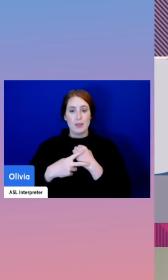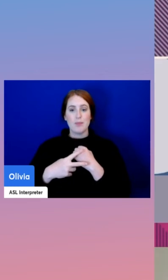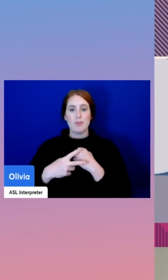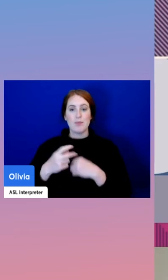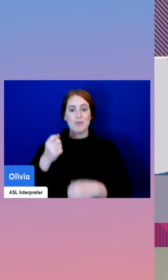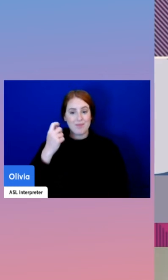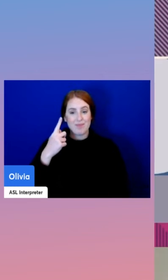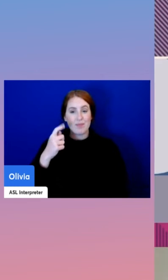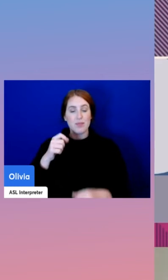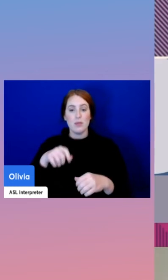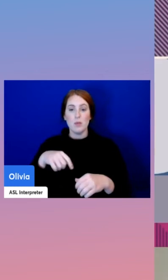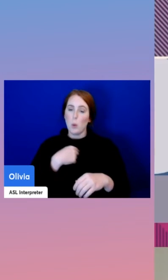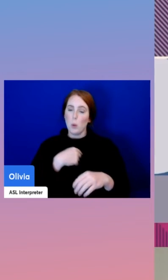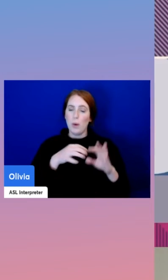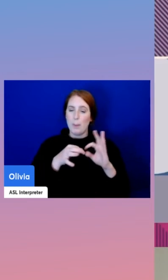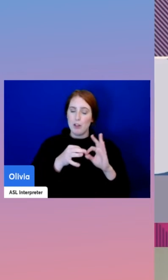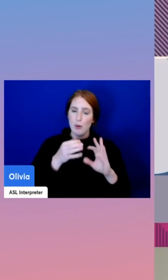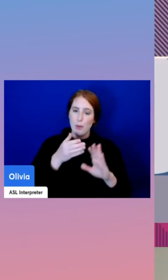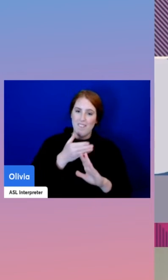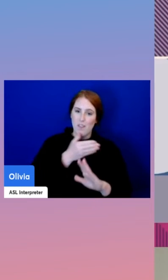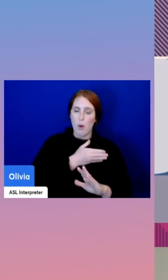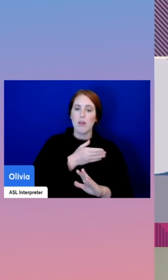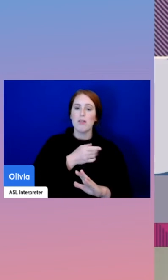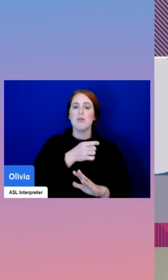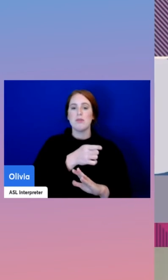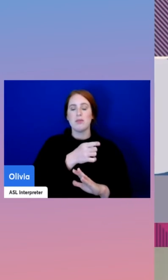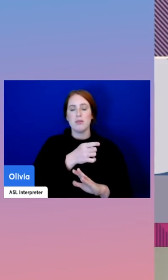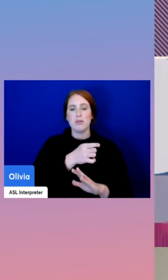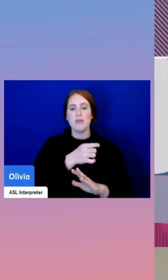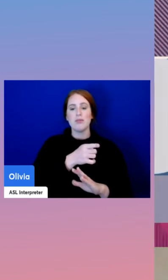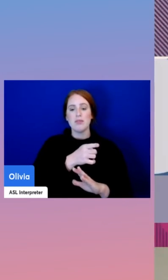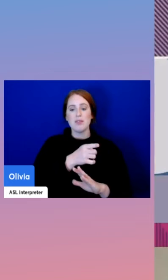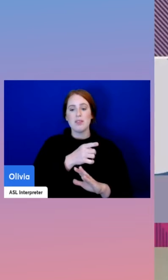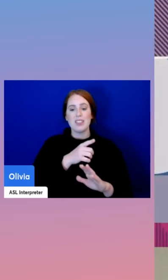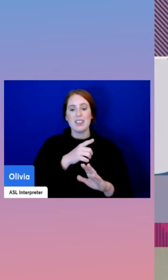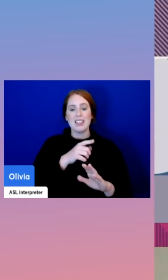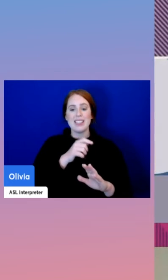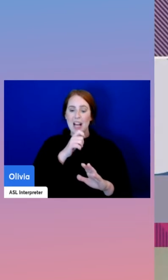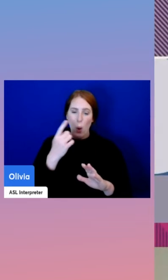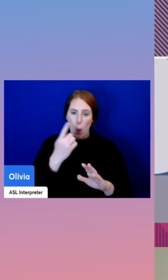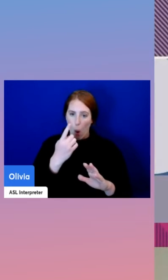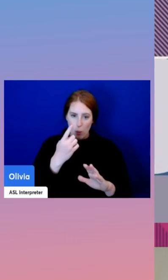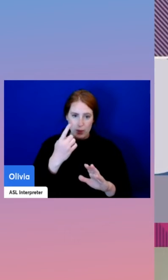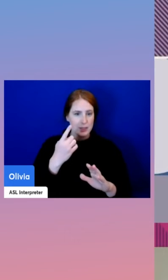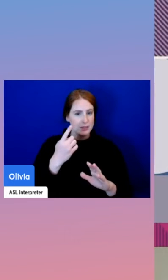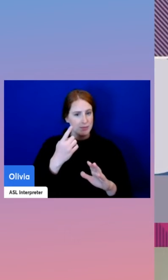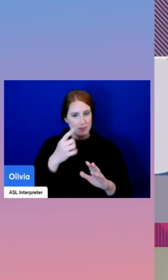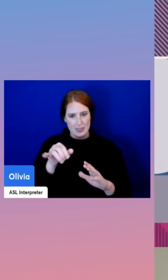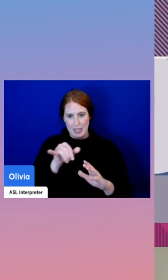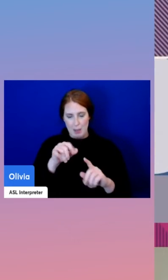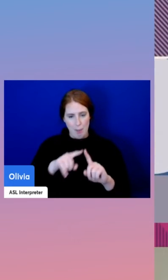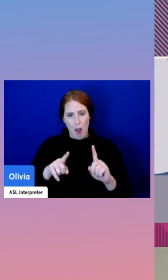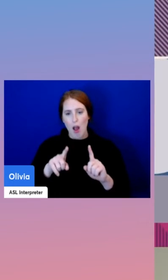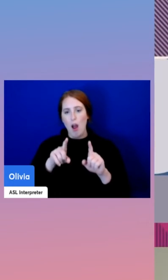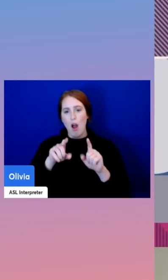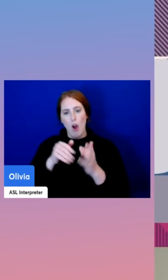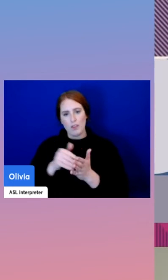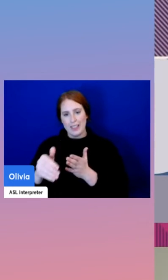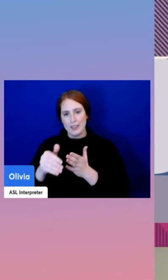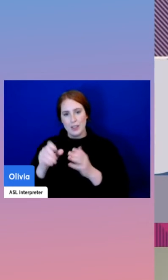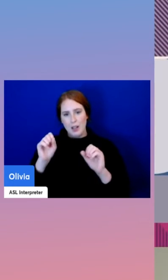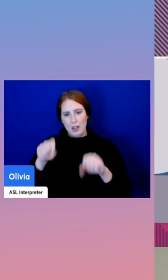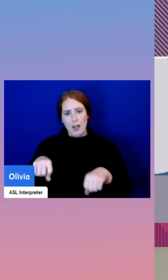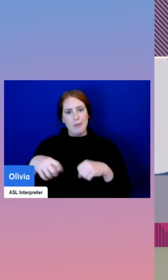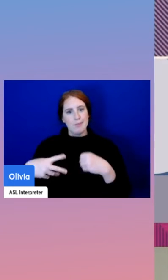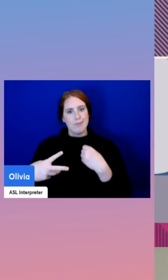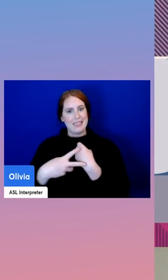always correlated, but it's often correlated with being able to cost save in a process too, because you're also